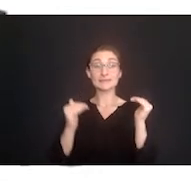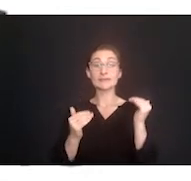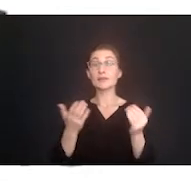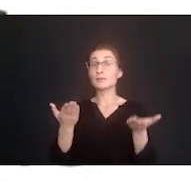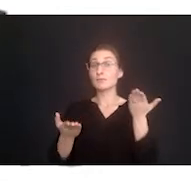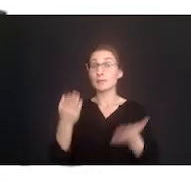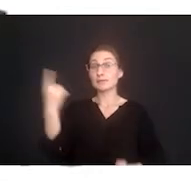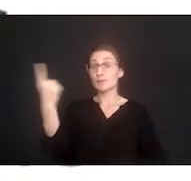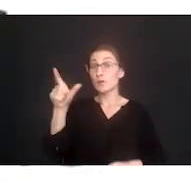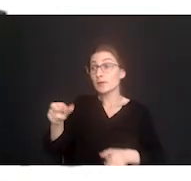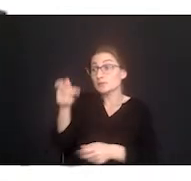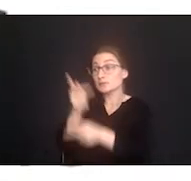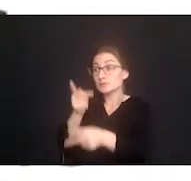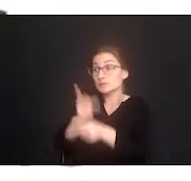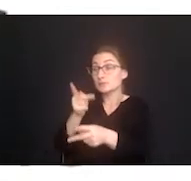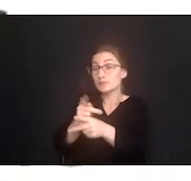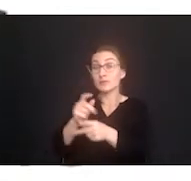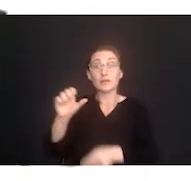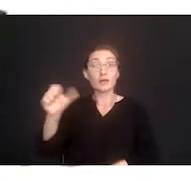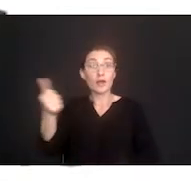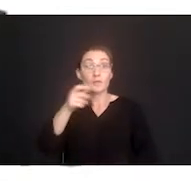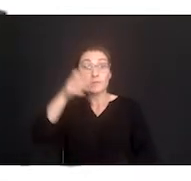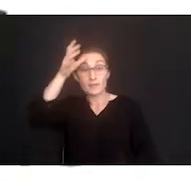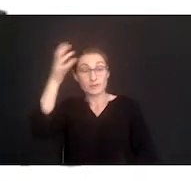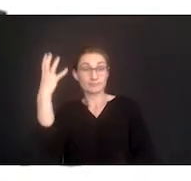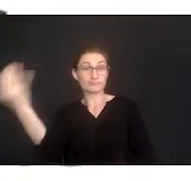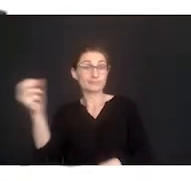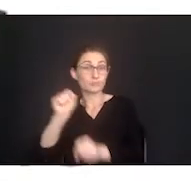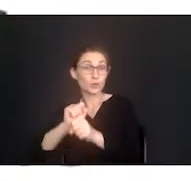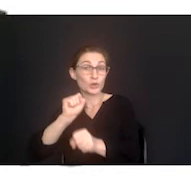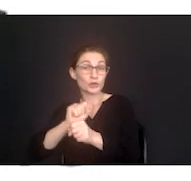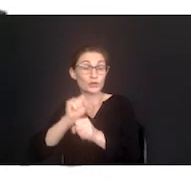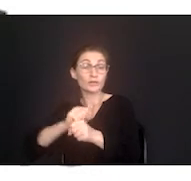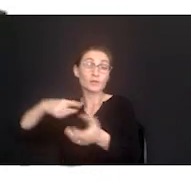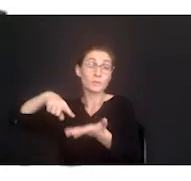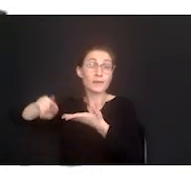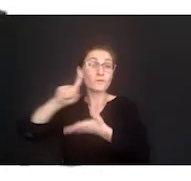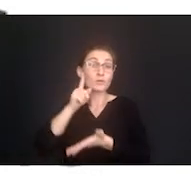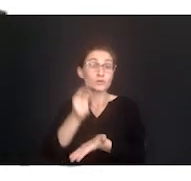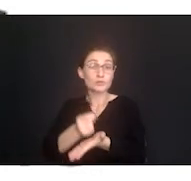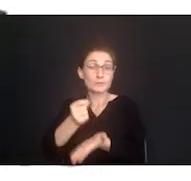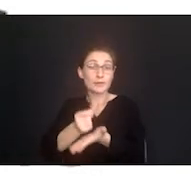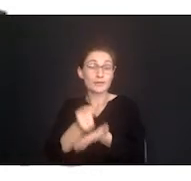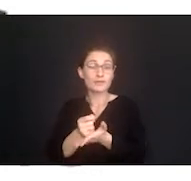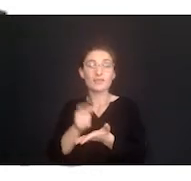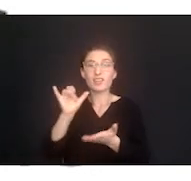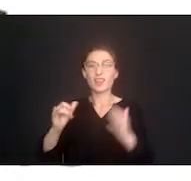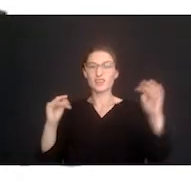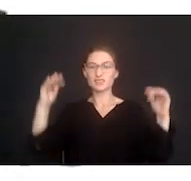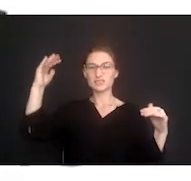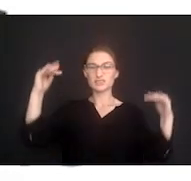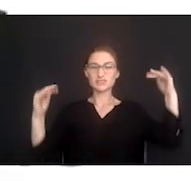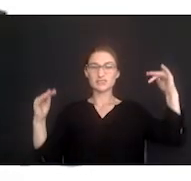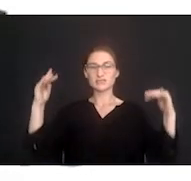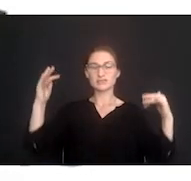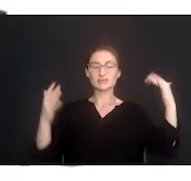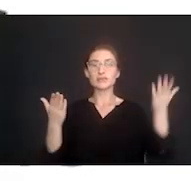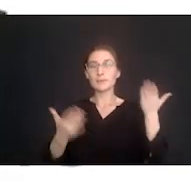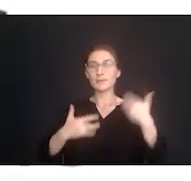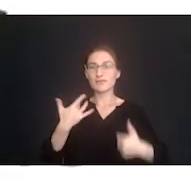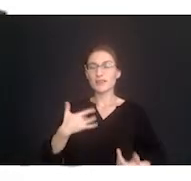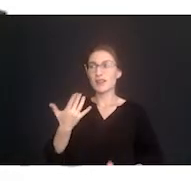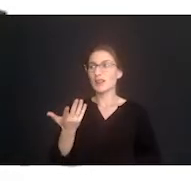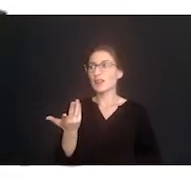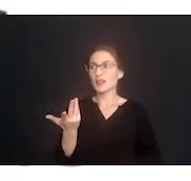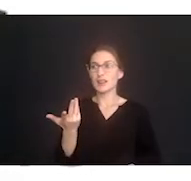with them more often than another because the other needs to go and work so that they can pay for the treatment and the medication and such, and have health insurance. So there